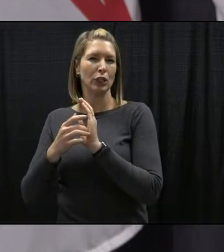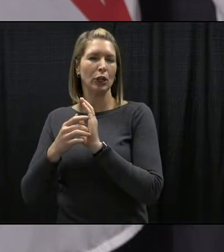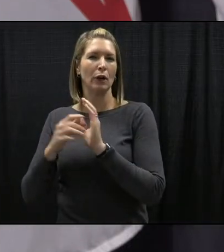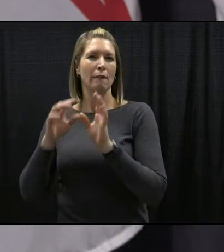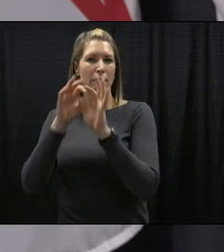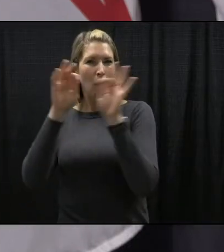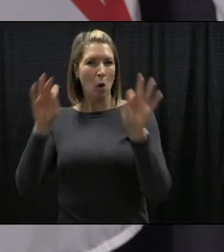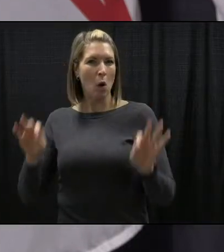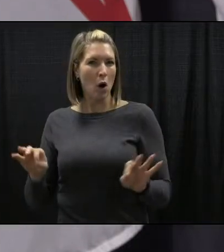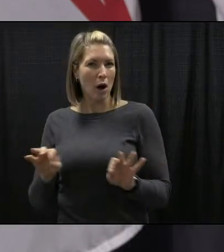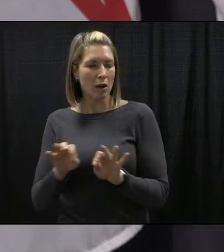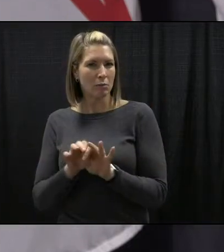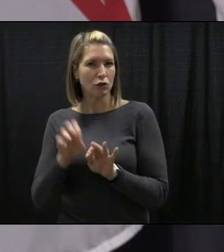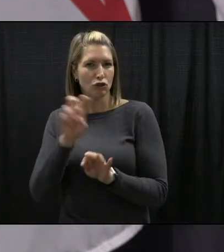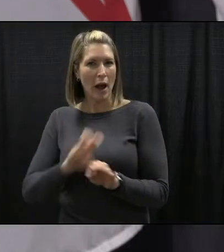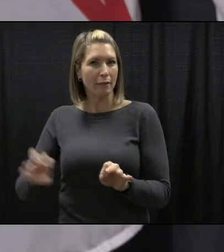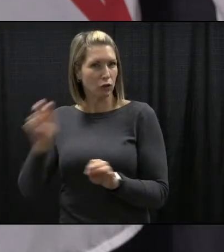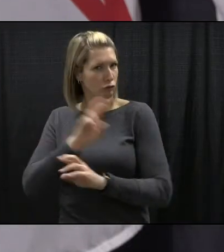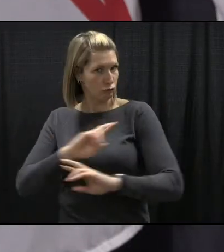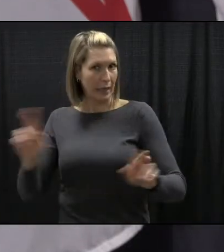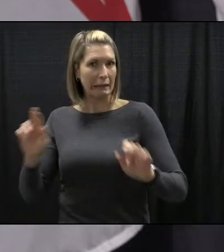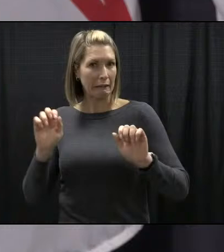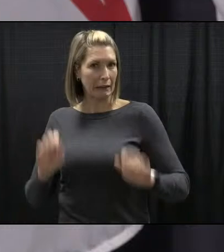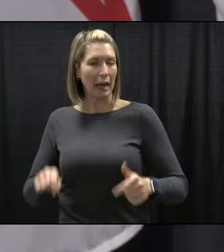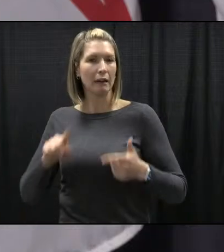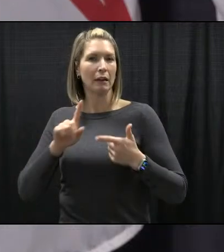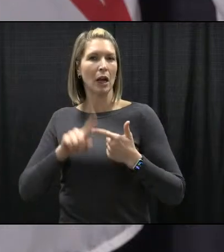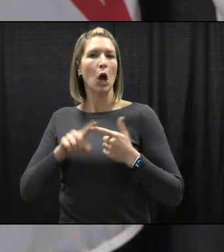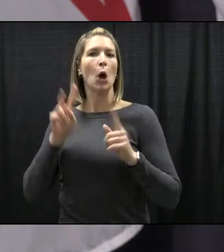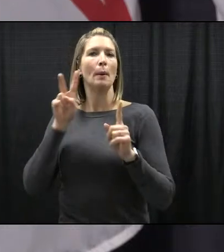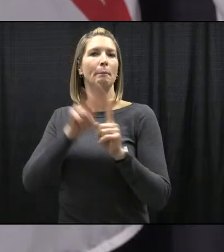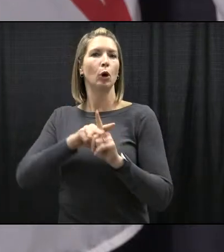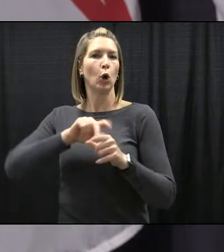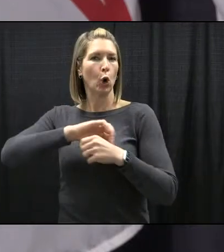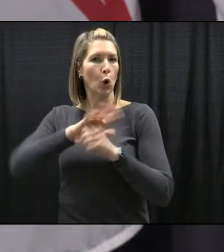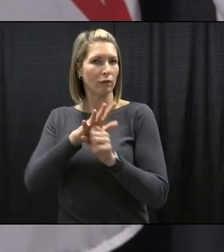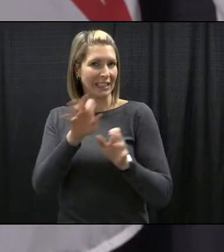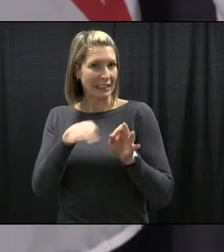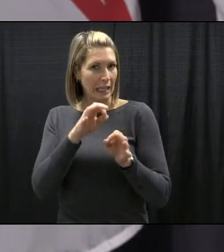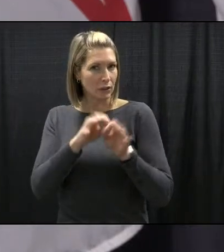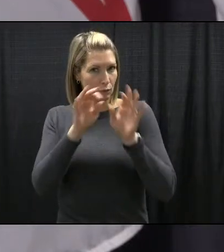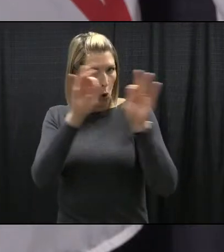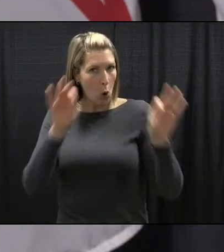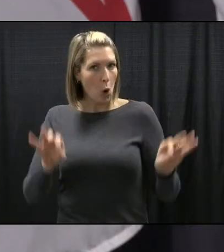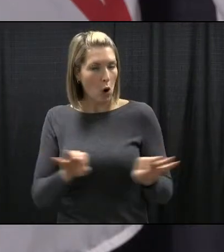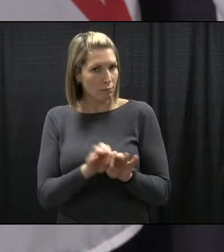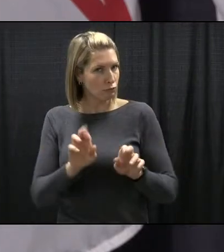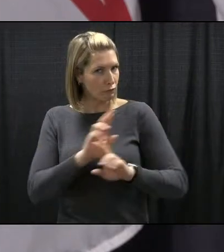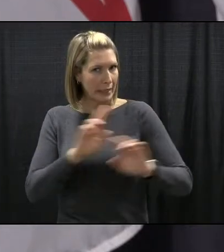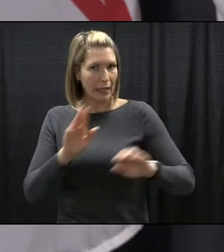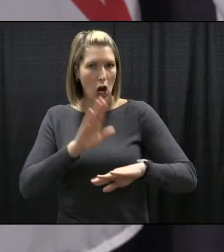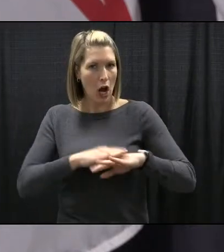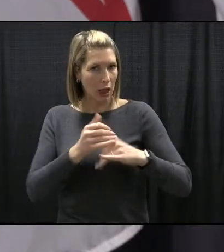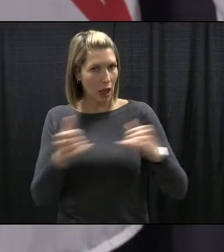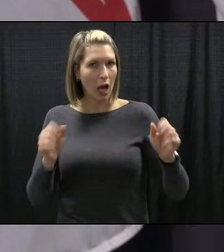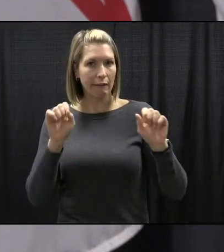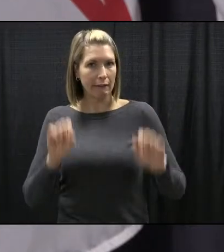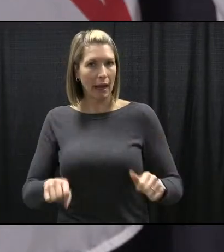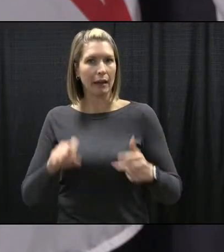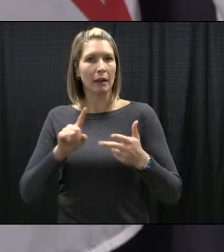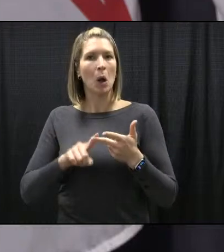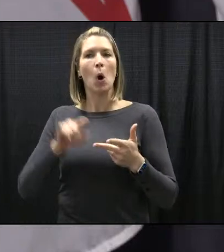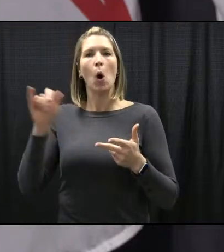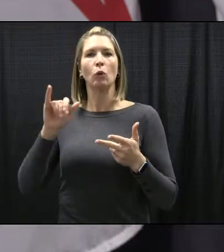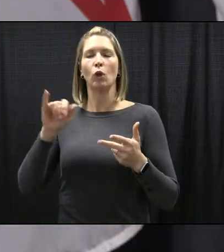the COVID-19 assessment and referral form to book a COVID-19 test, and the COVID-19 test results portal. A